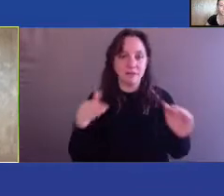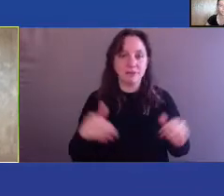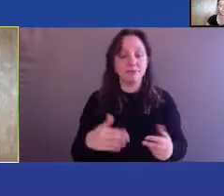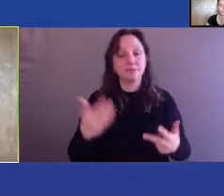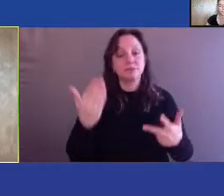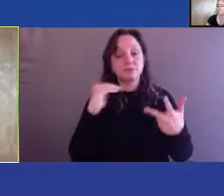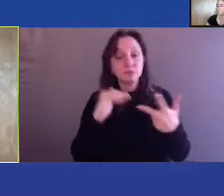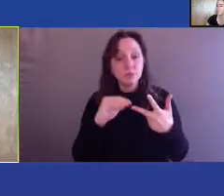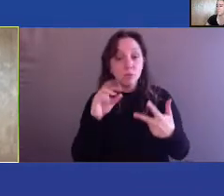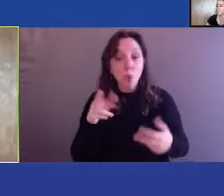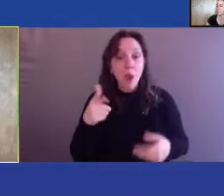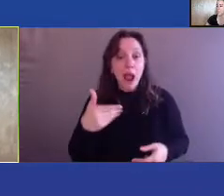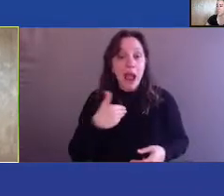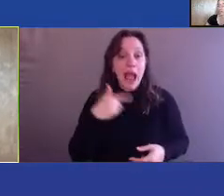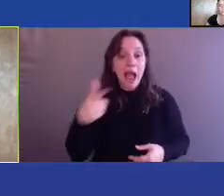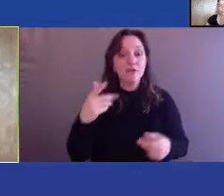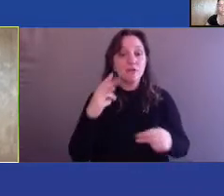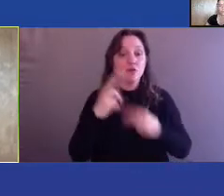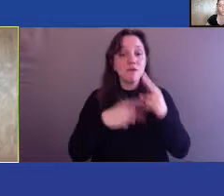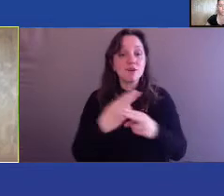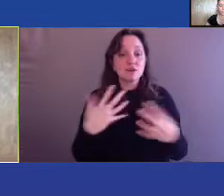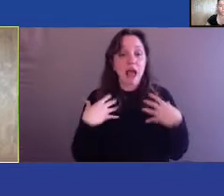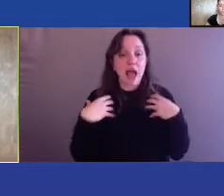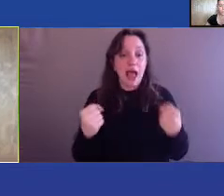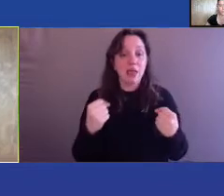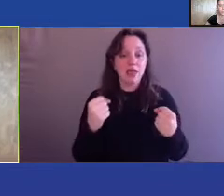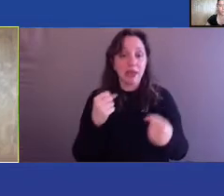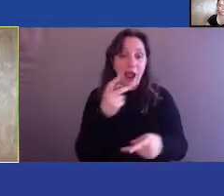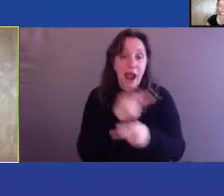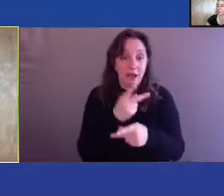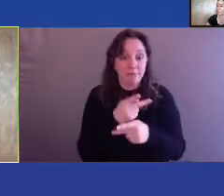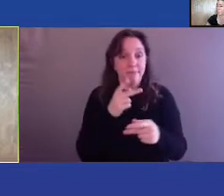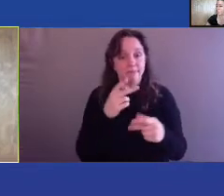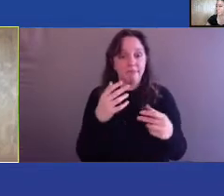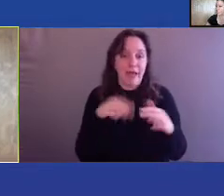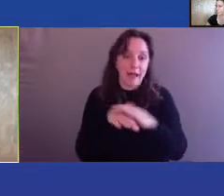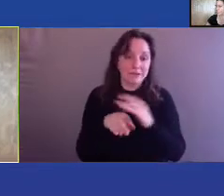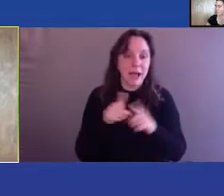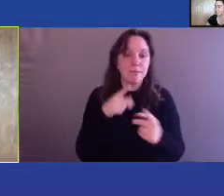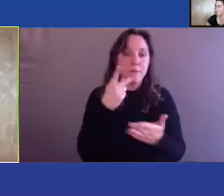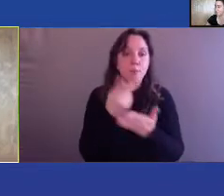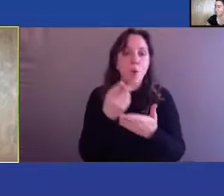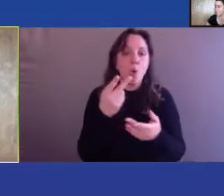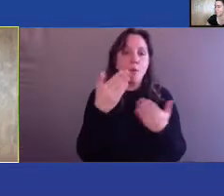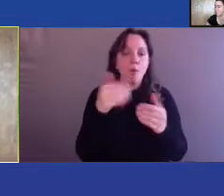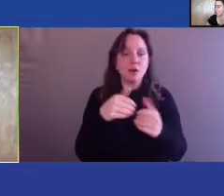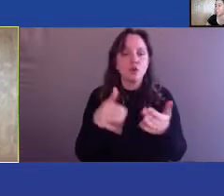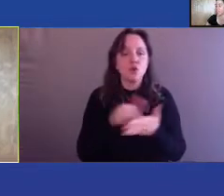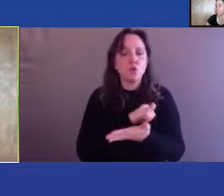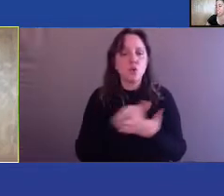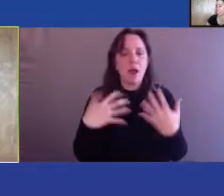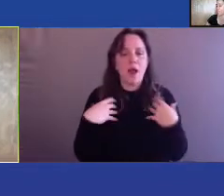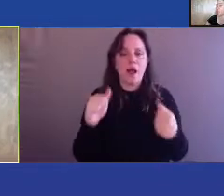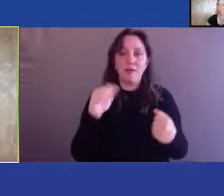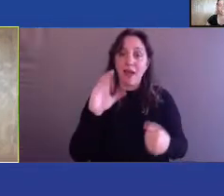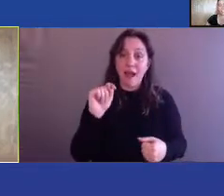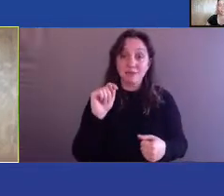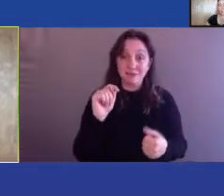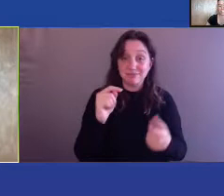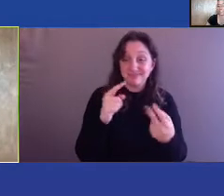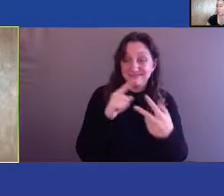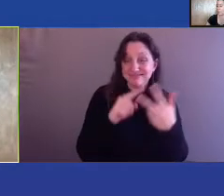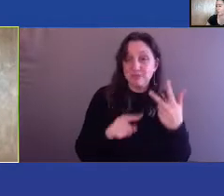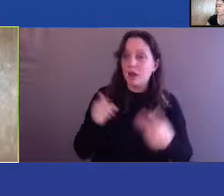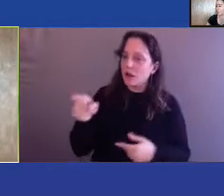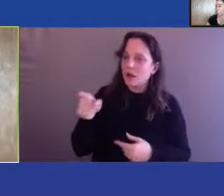the New York Health Act. What about you? Let's see. Emission caps, yes,